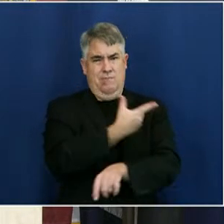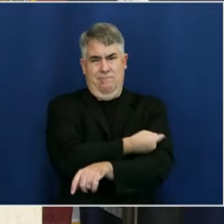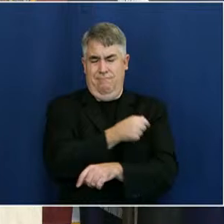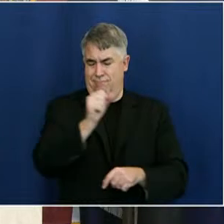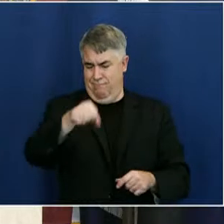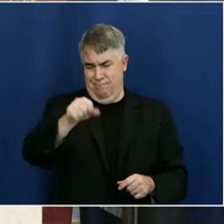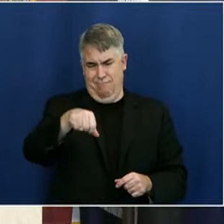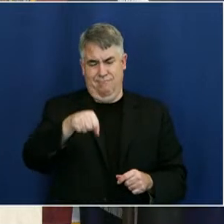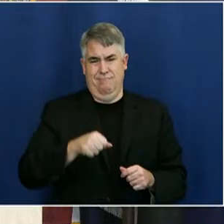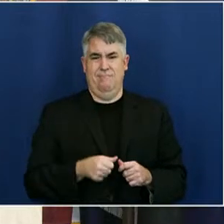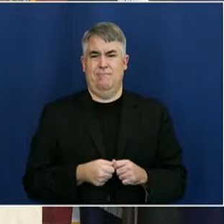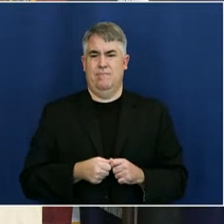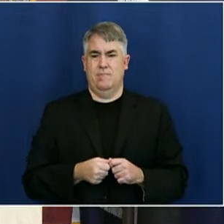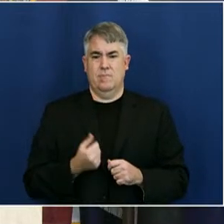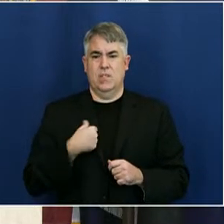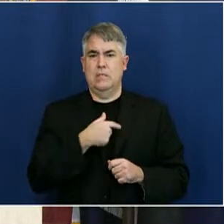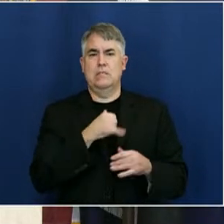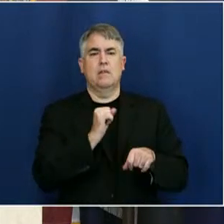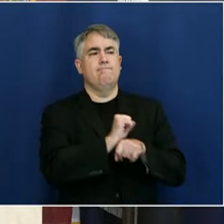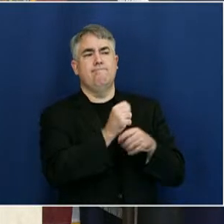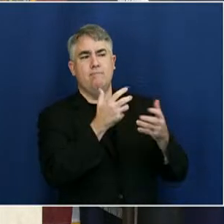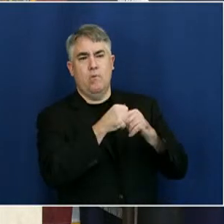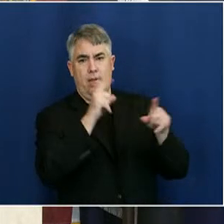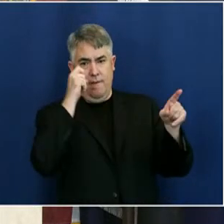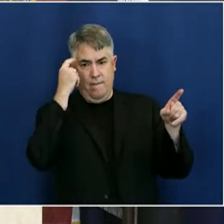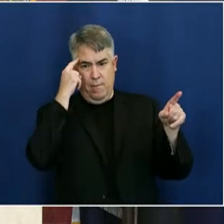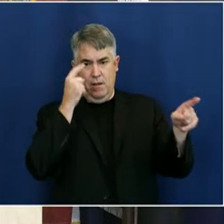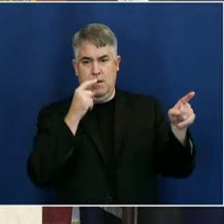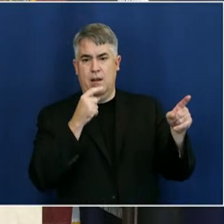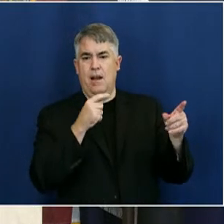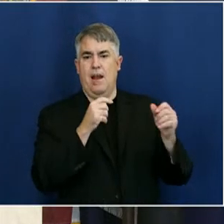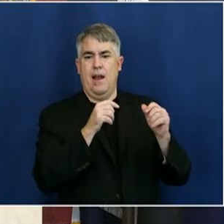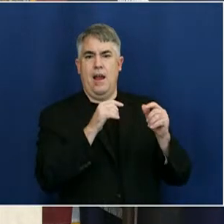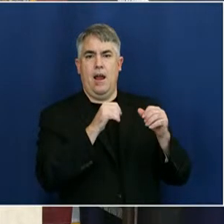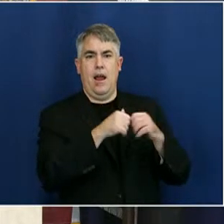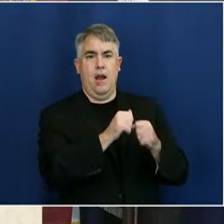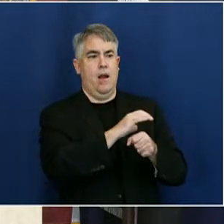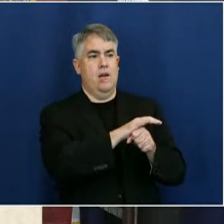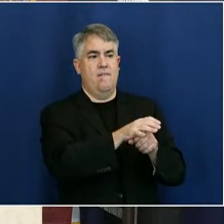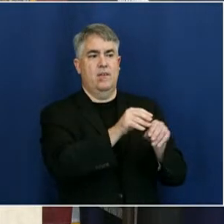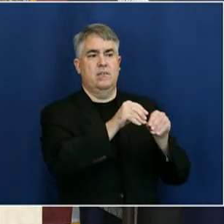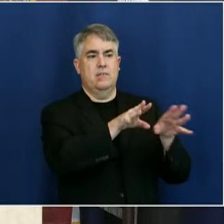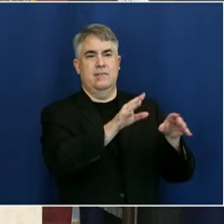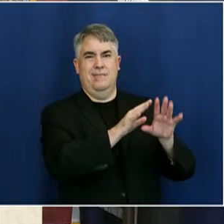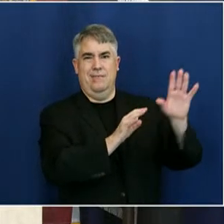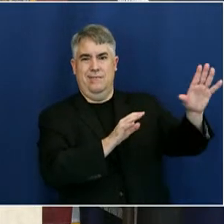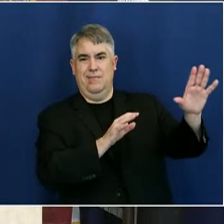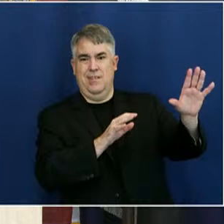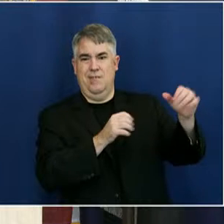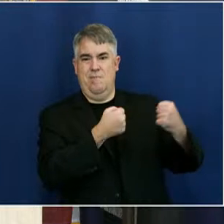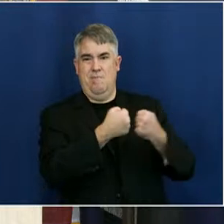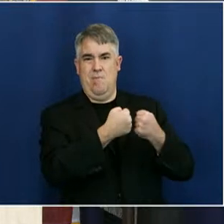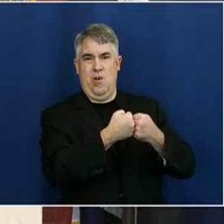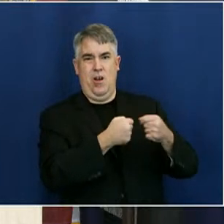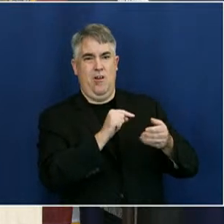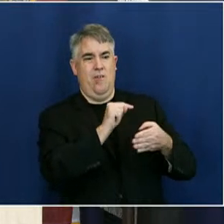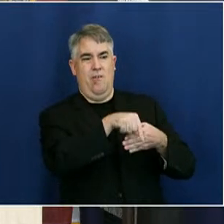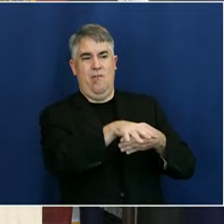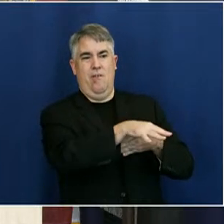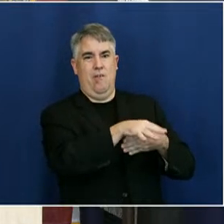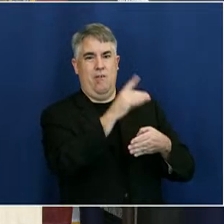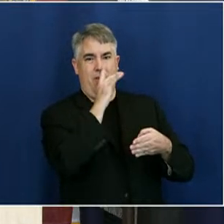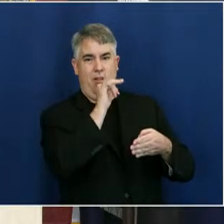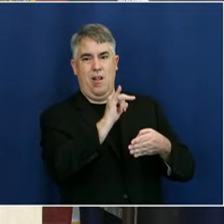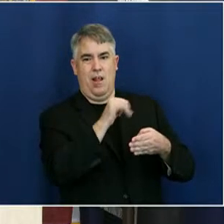about the impact COVID has had, particularly in the binational region, and so we're going to continue to work together and have